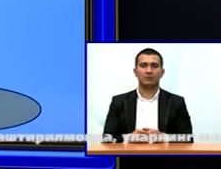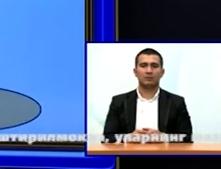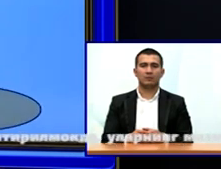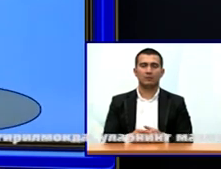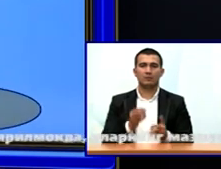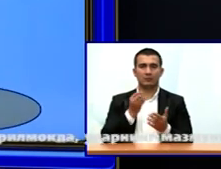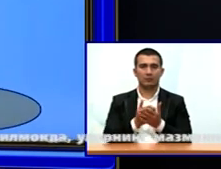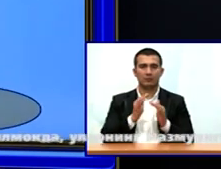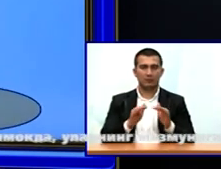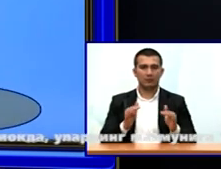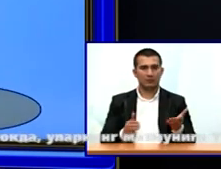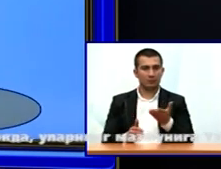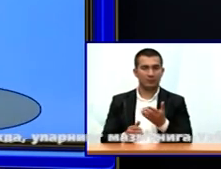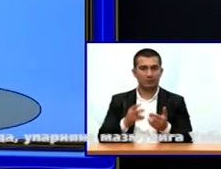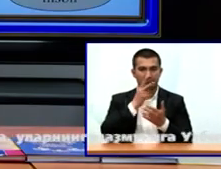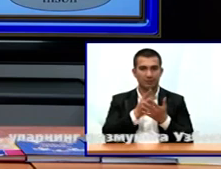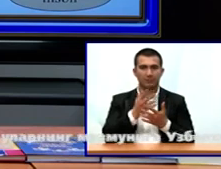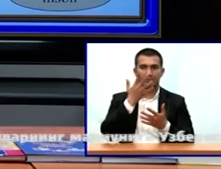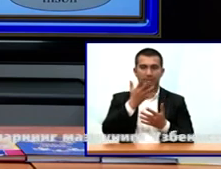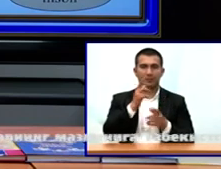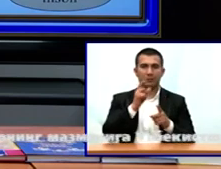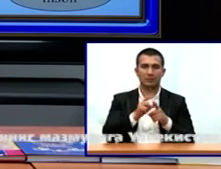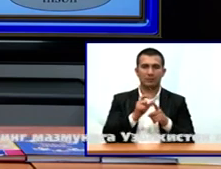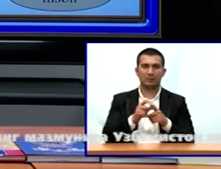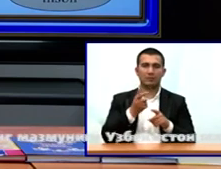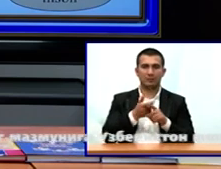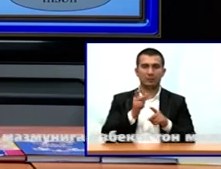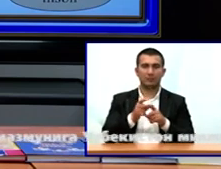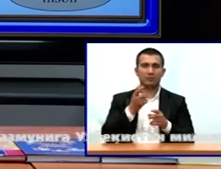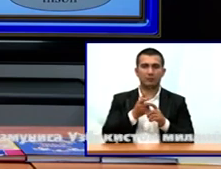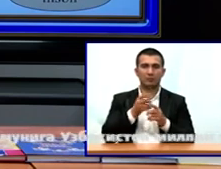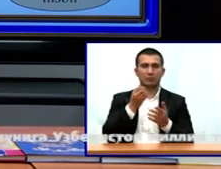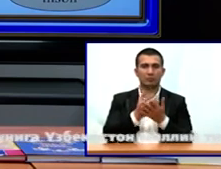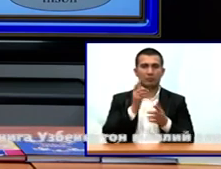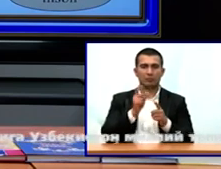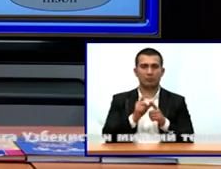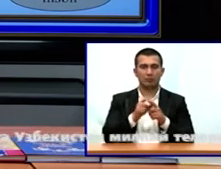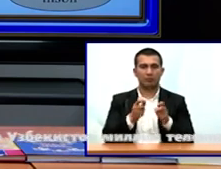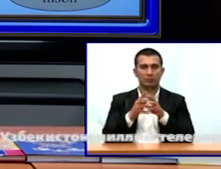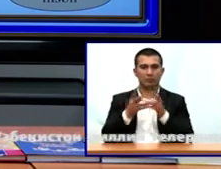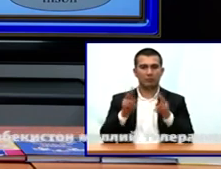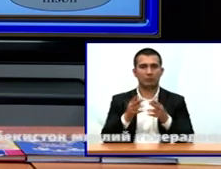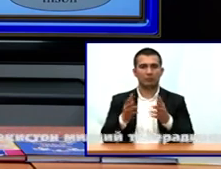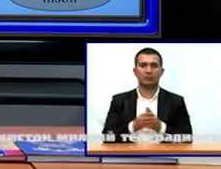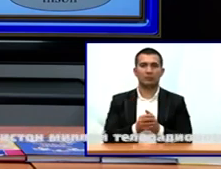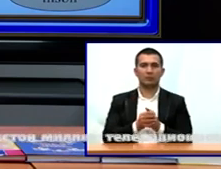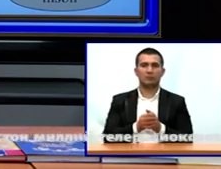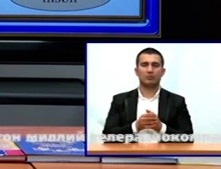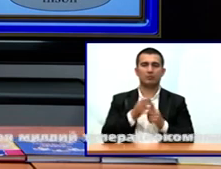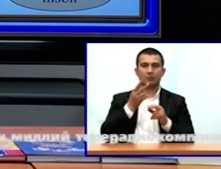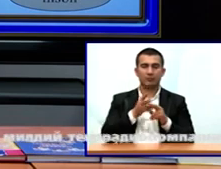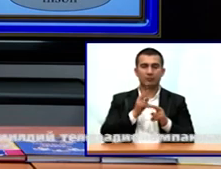Mana aziz o'quvchilar, mana shu 5 ta so'z bizga hikmatli so'z hosil qilish uchun qoldi. Xo'sh,